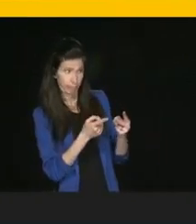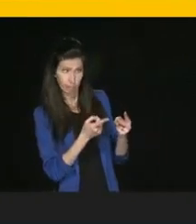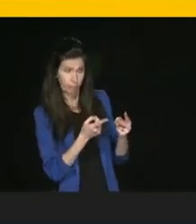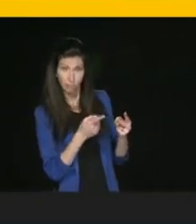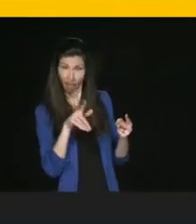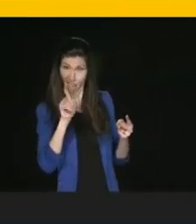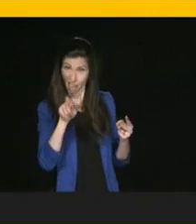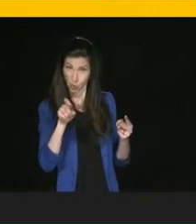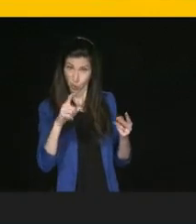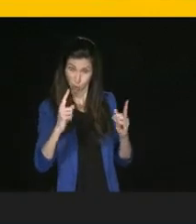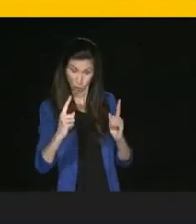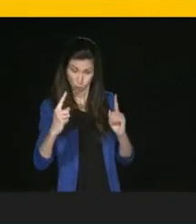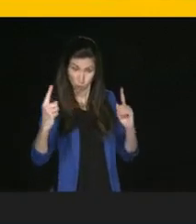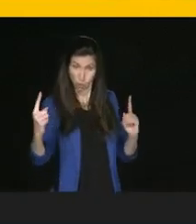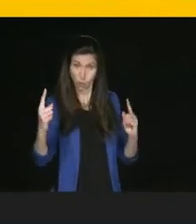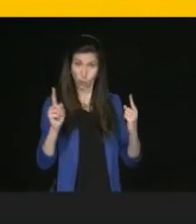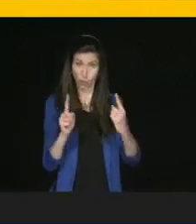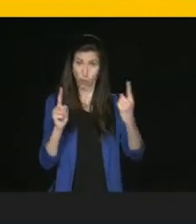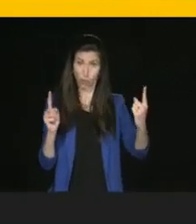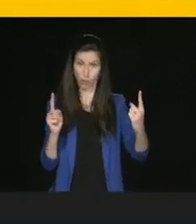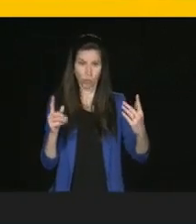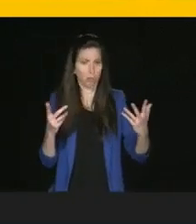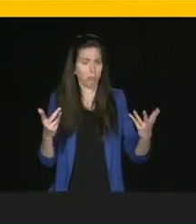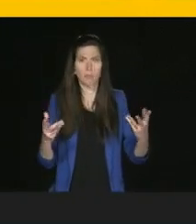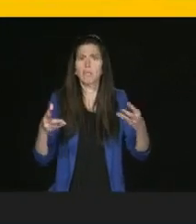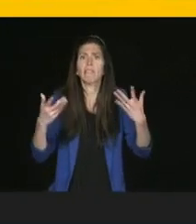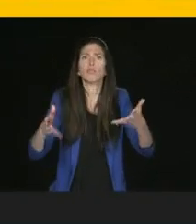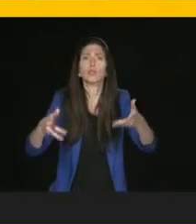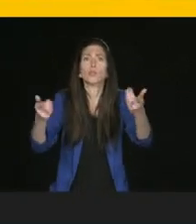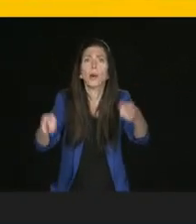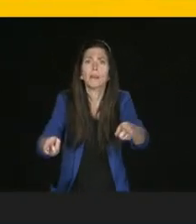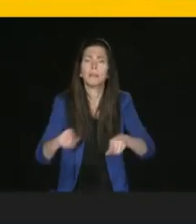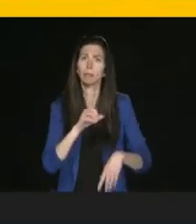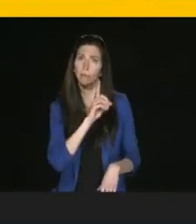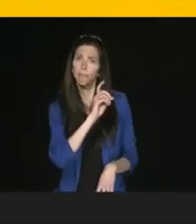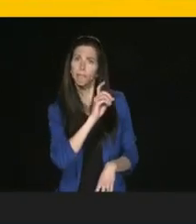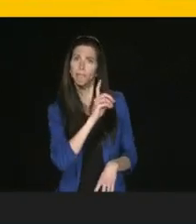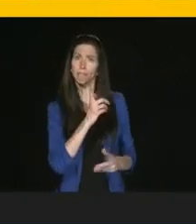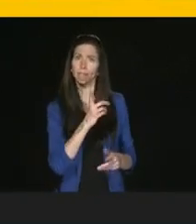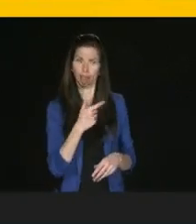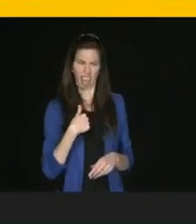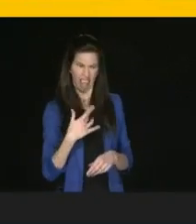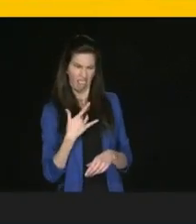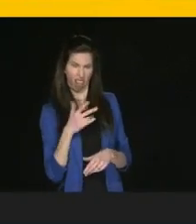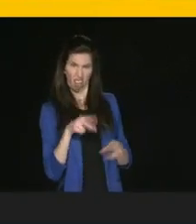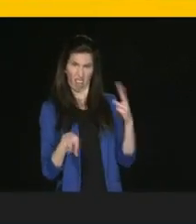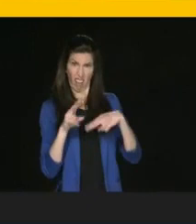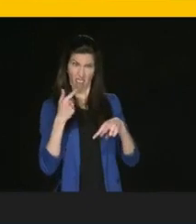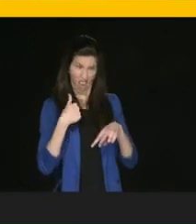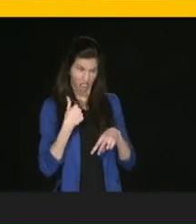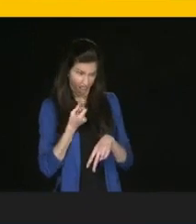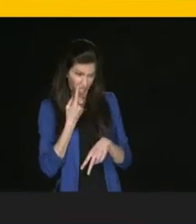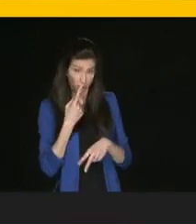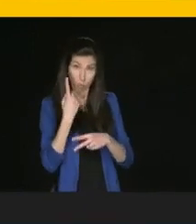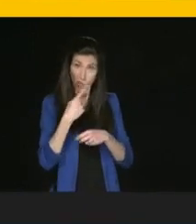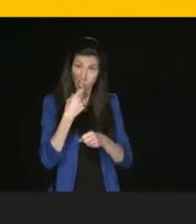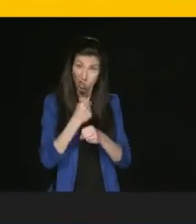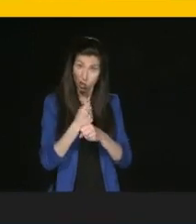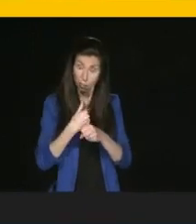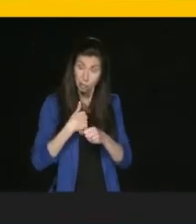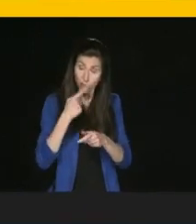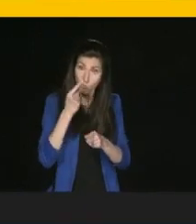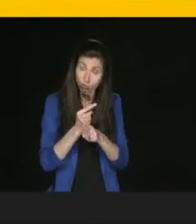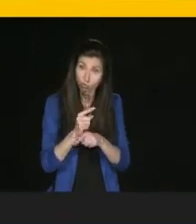required? The graph appears to indicate a year. Could you give us something precise for